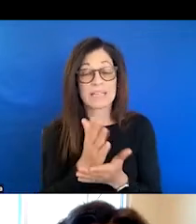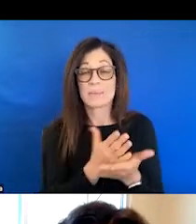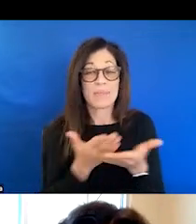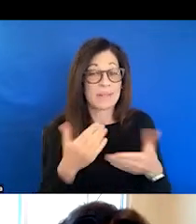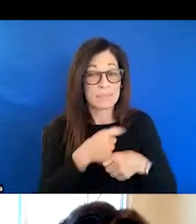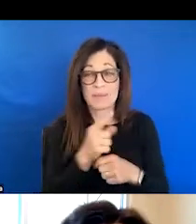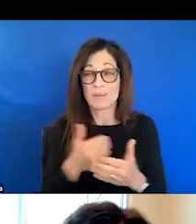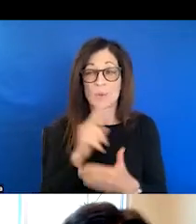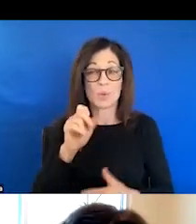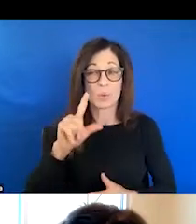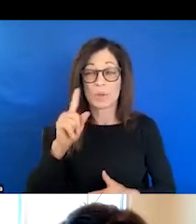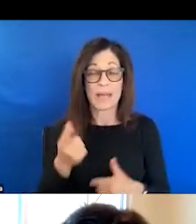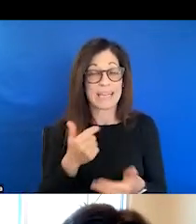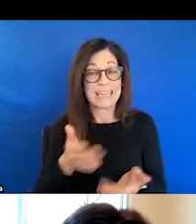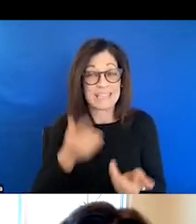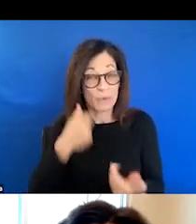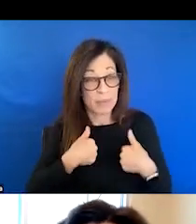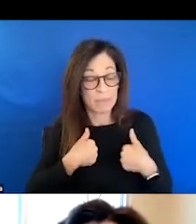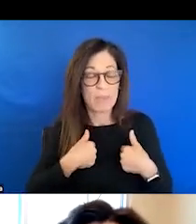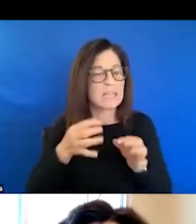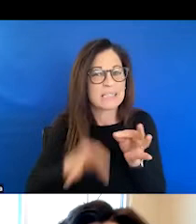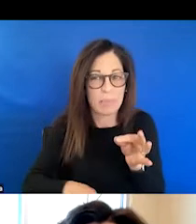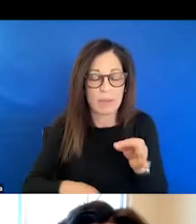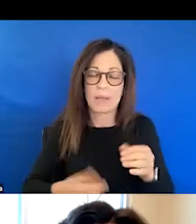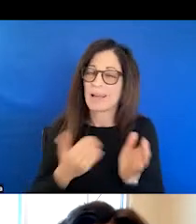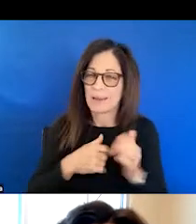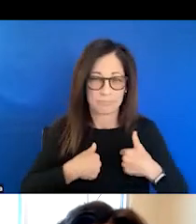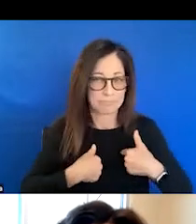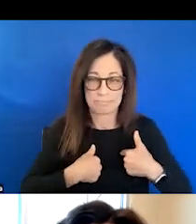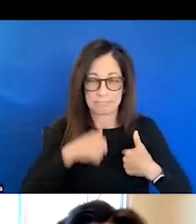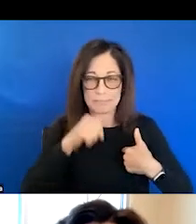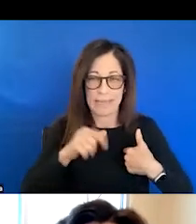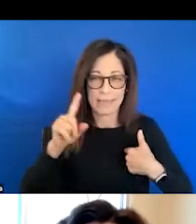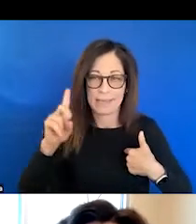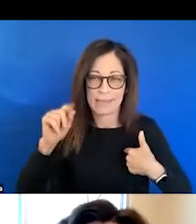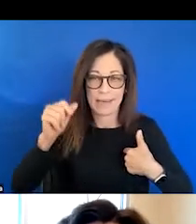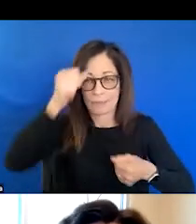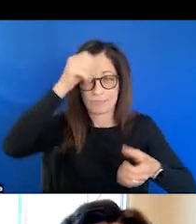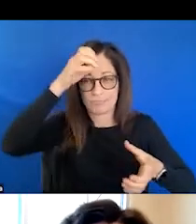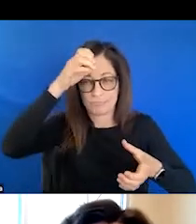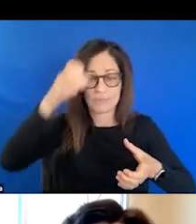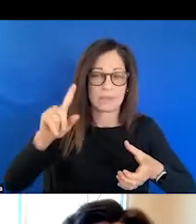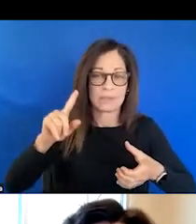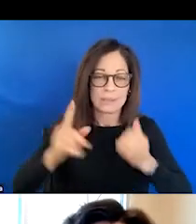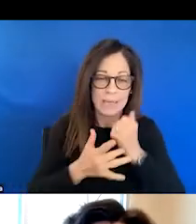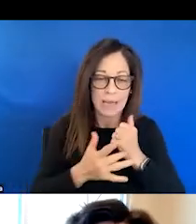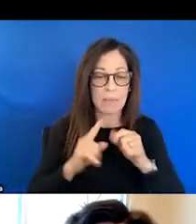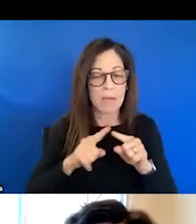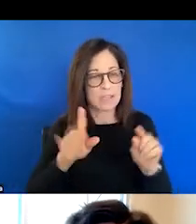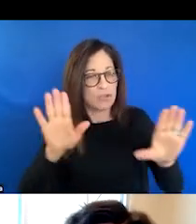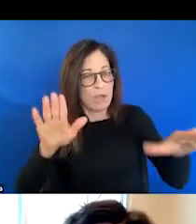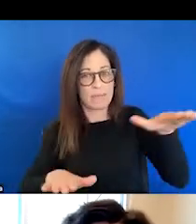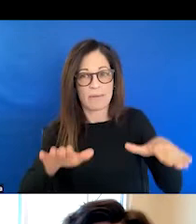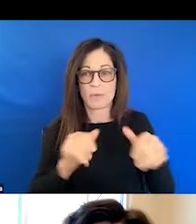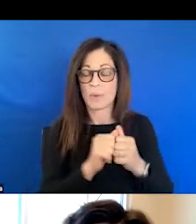it's simple. I'm not a data tech person, but I think this tool is a great balance between being very flexible